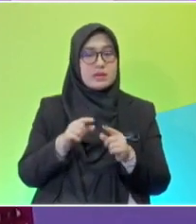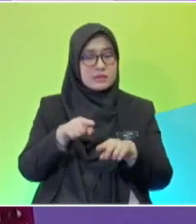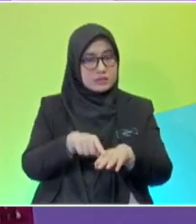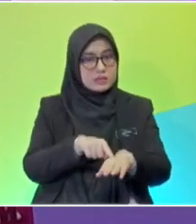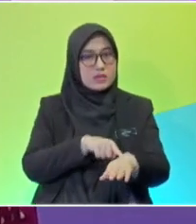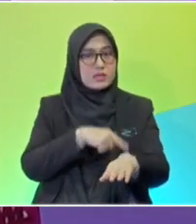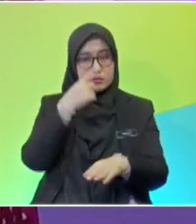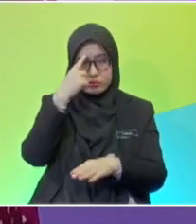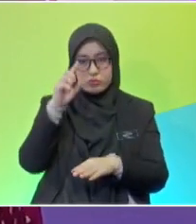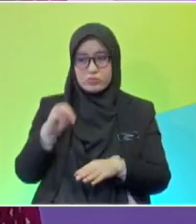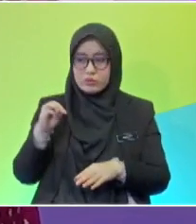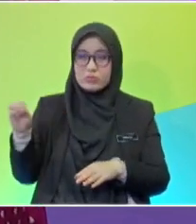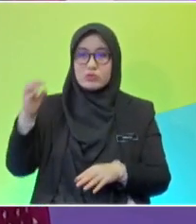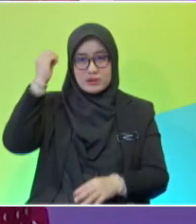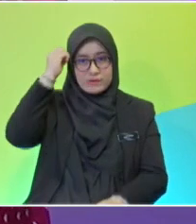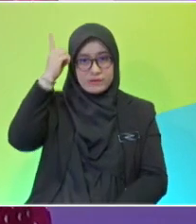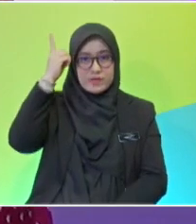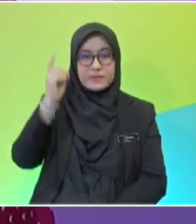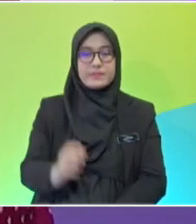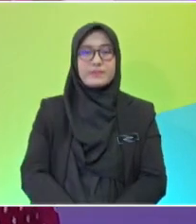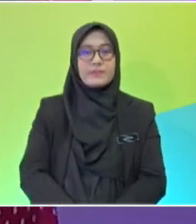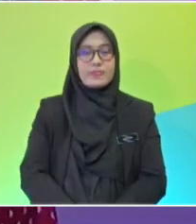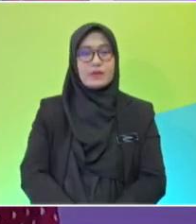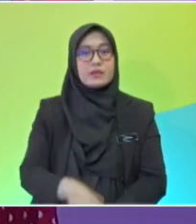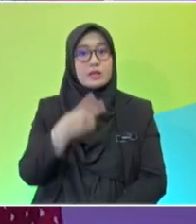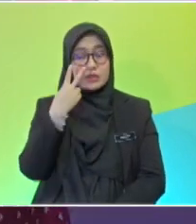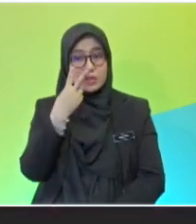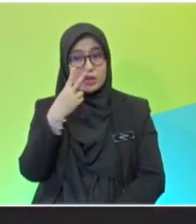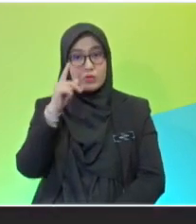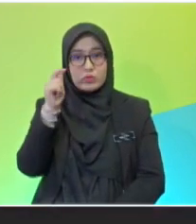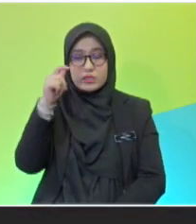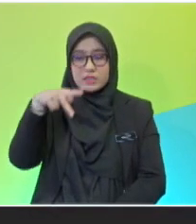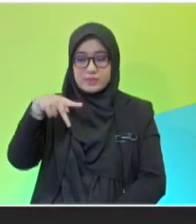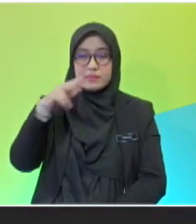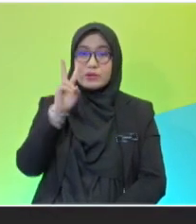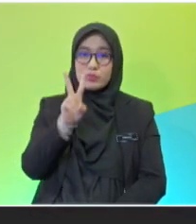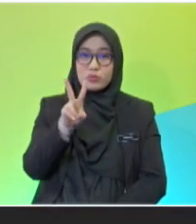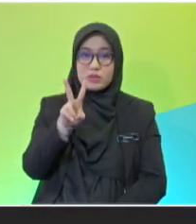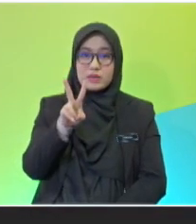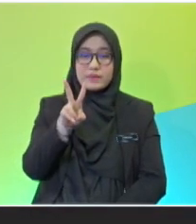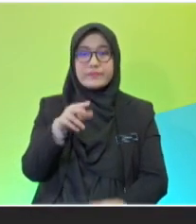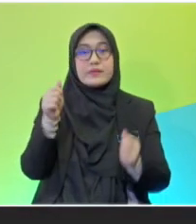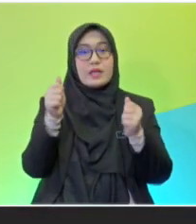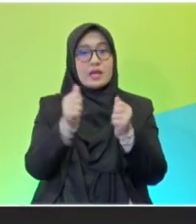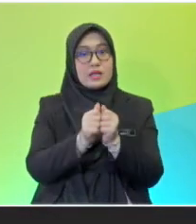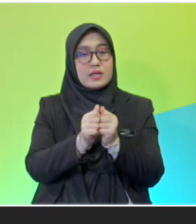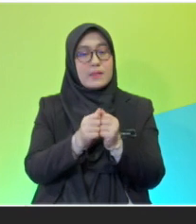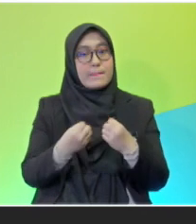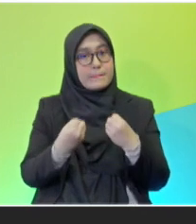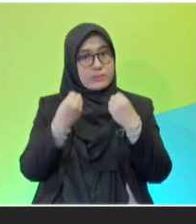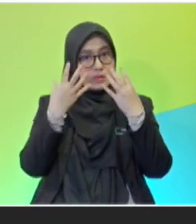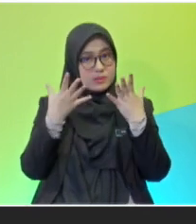be somewhere around TP1. Right. And if you look at the second TP, with a lot of support,